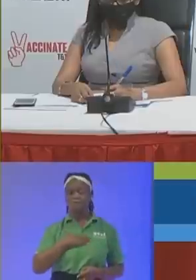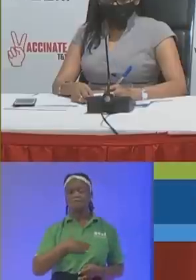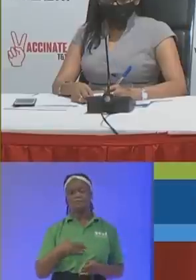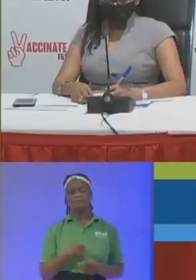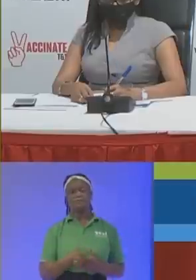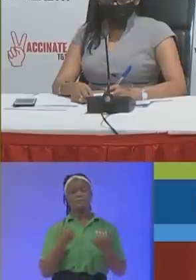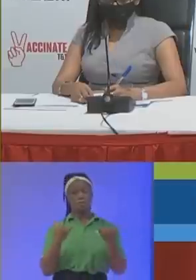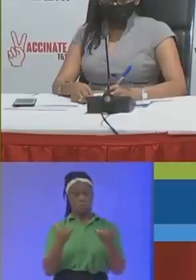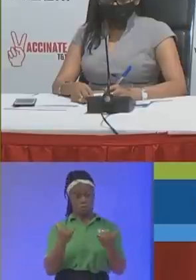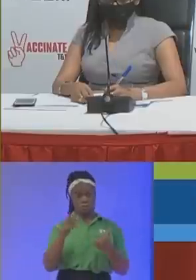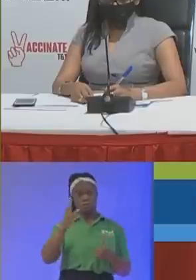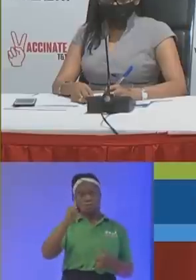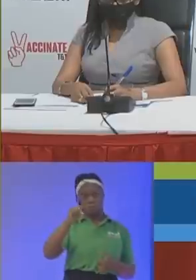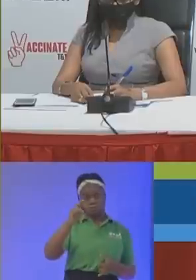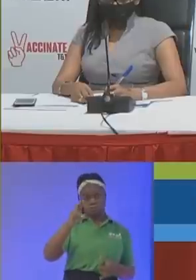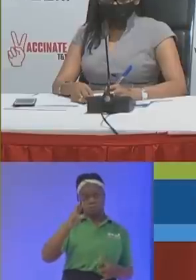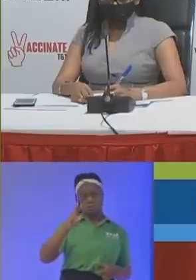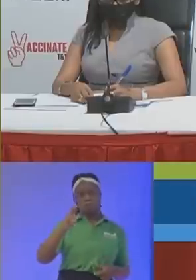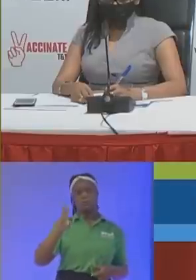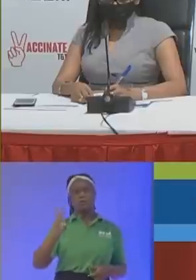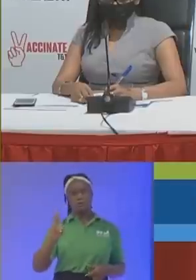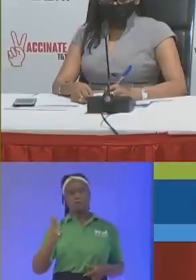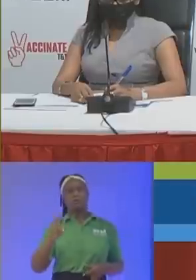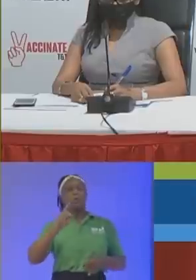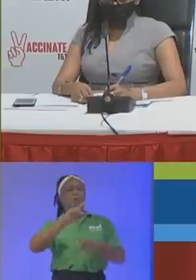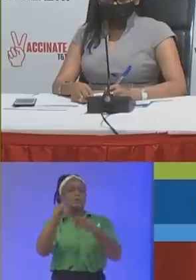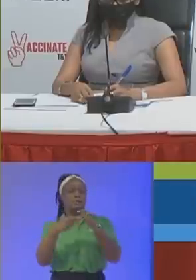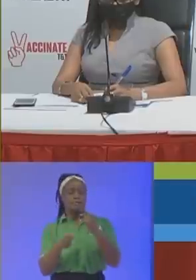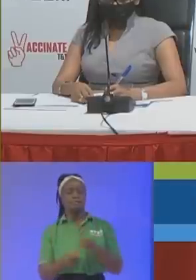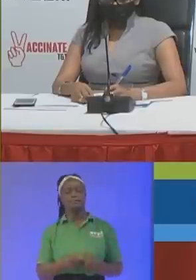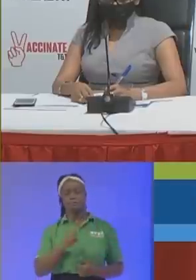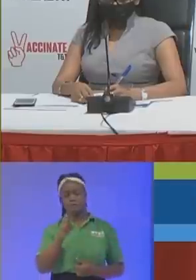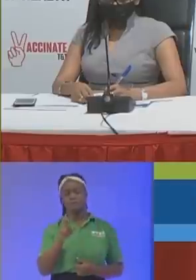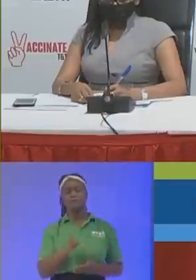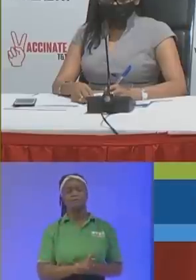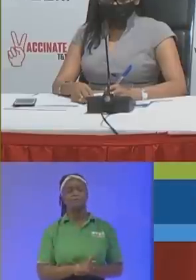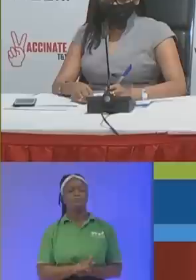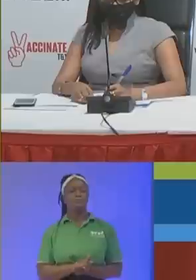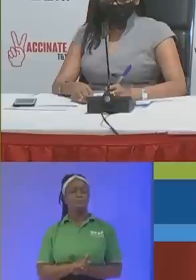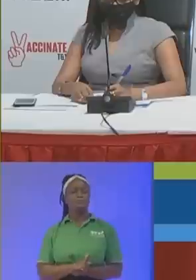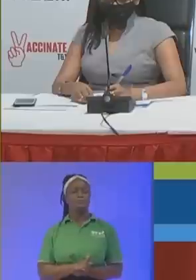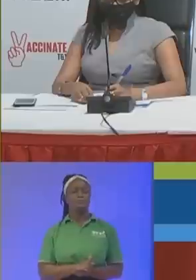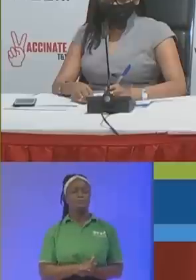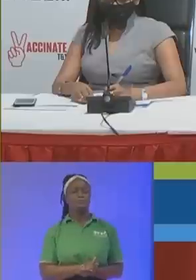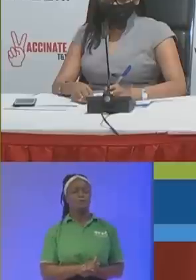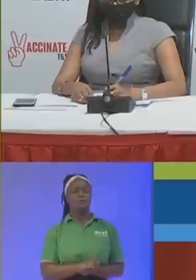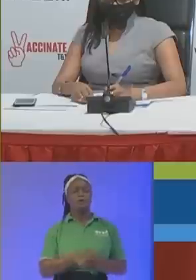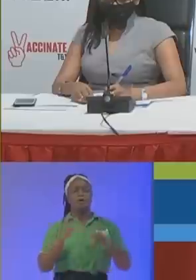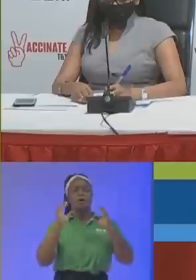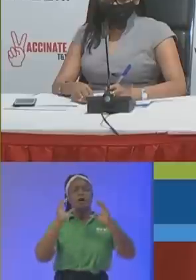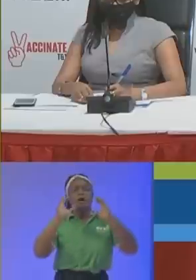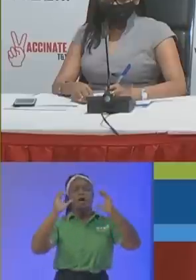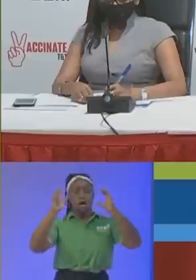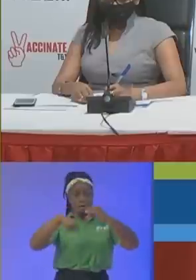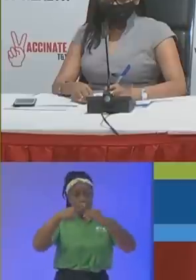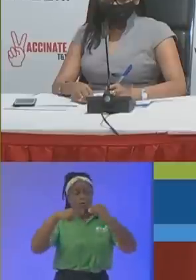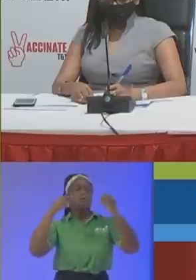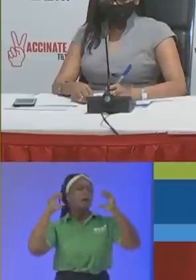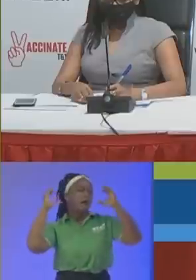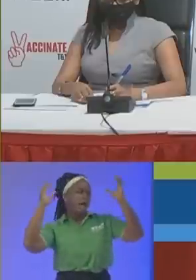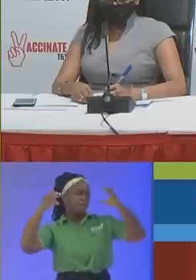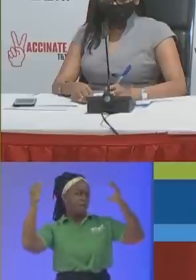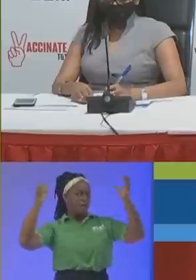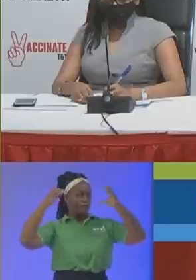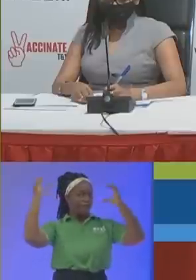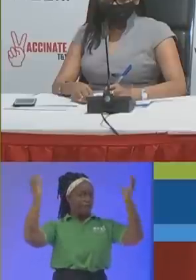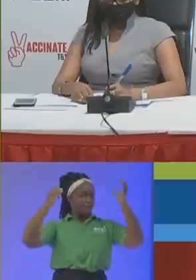Hi, and so just my final question. You know, as it relates to Carnival, you know, do you all think it is unwise at